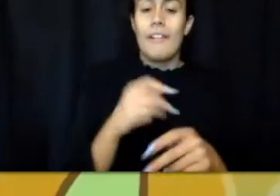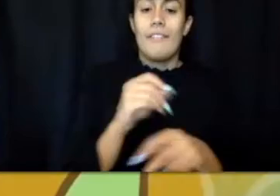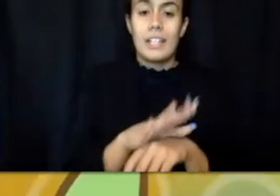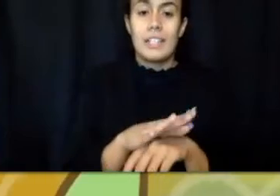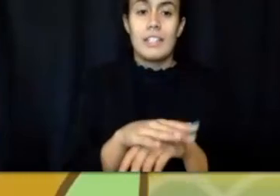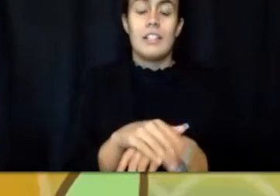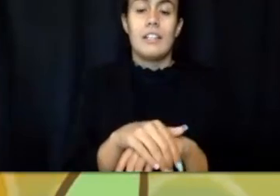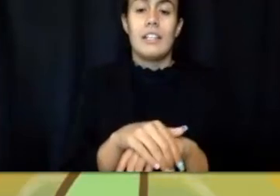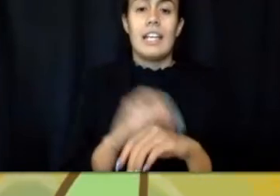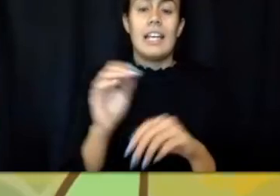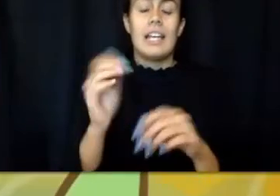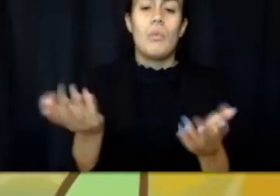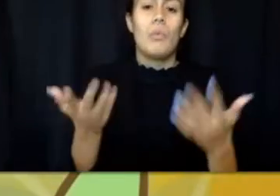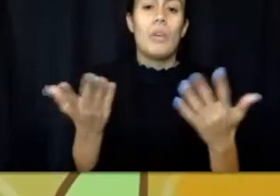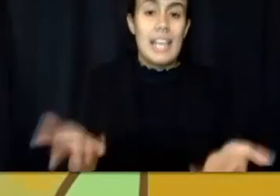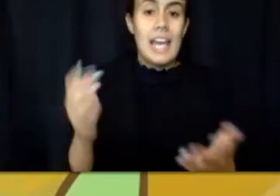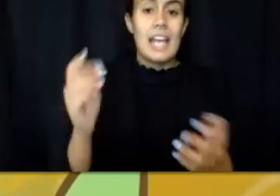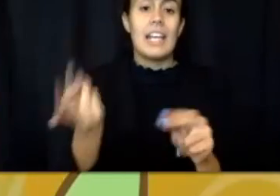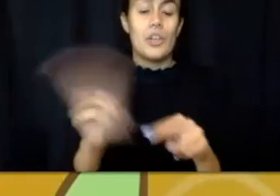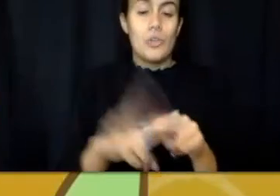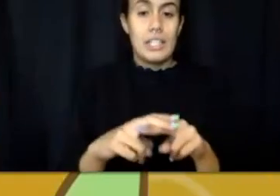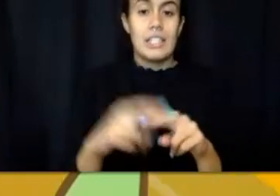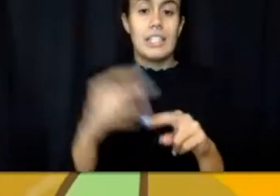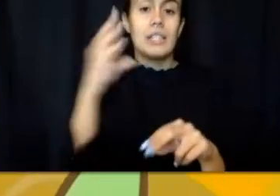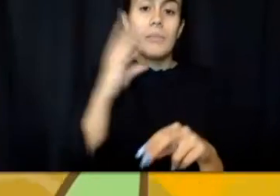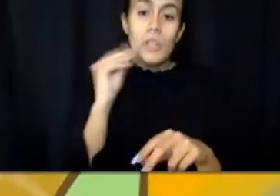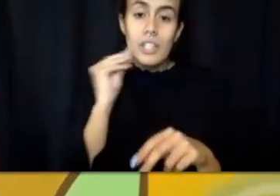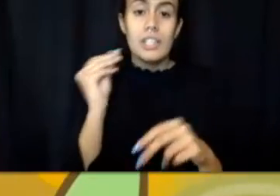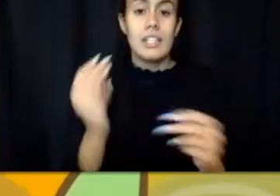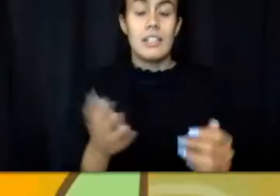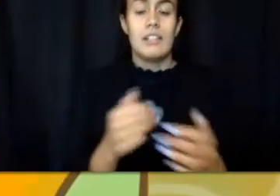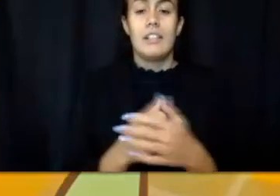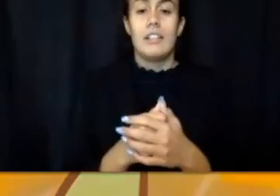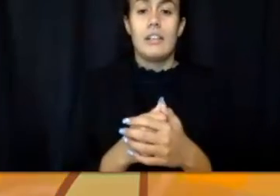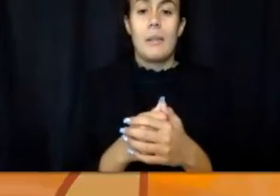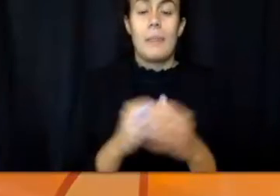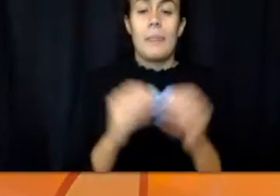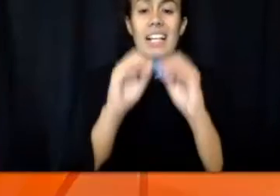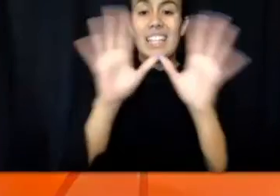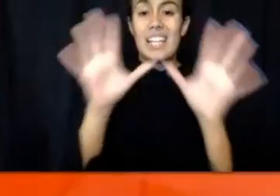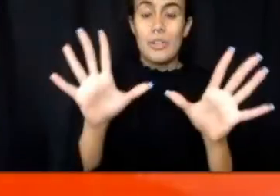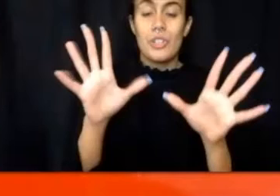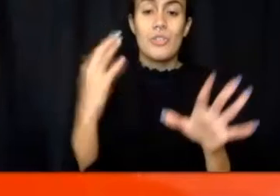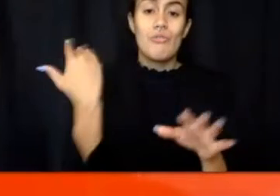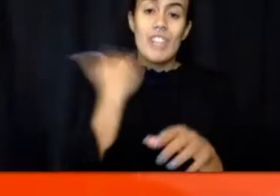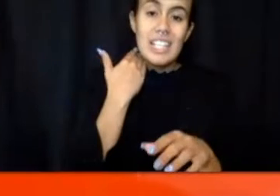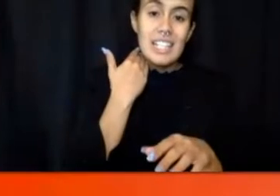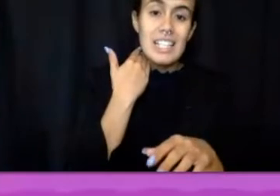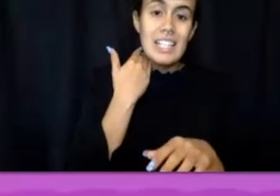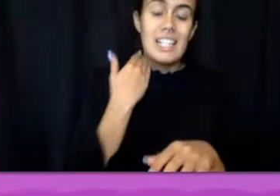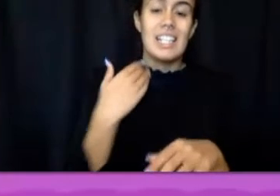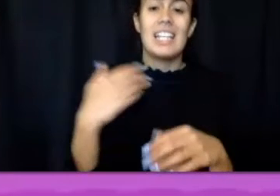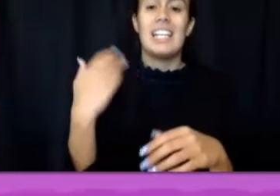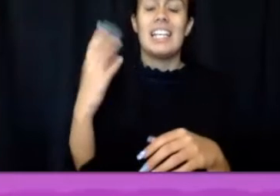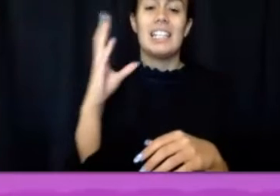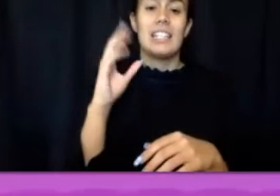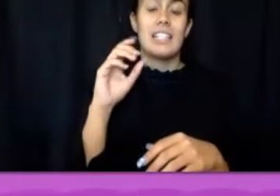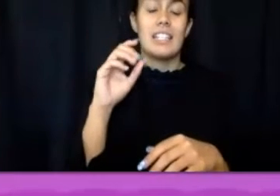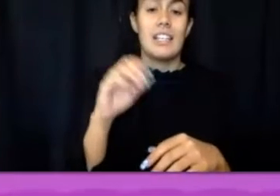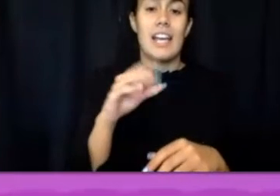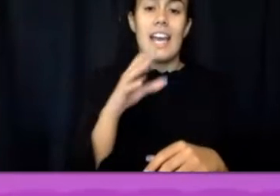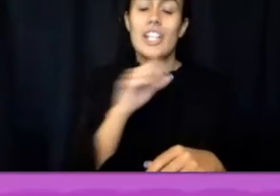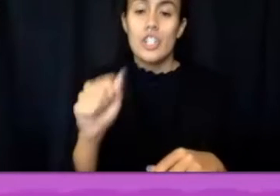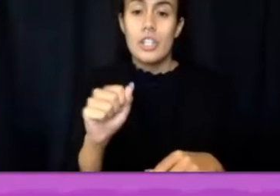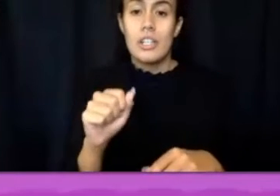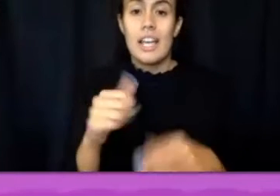that can increase people's likelihood of experiencing them. The clearest risk factor is age. In people